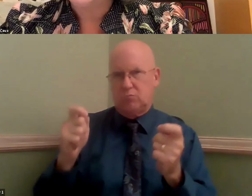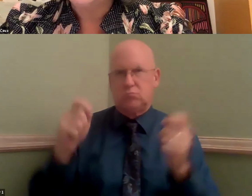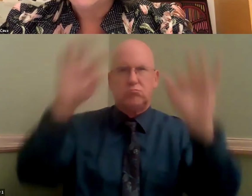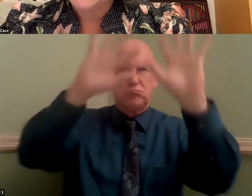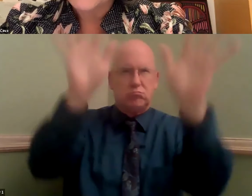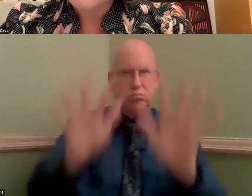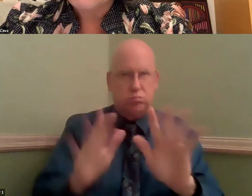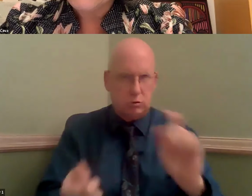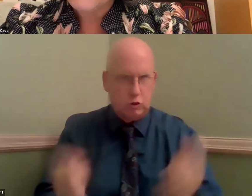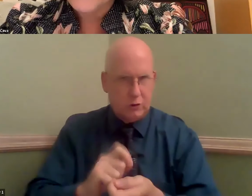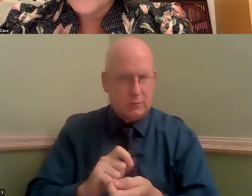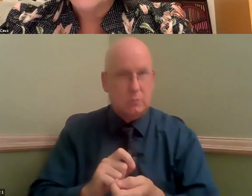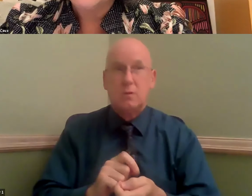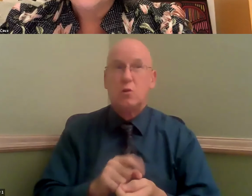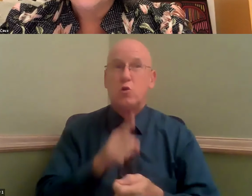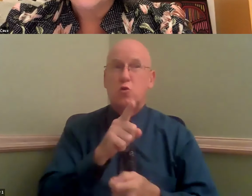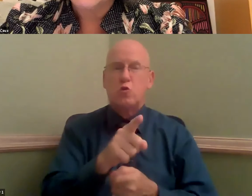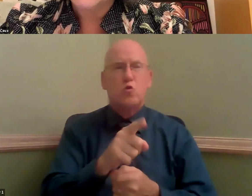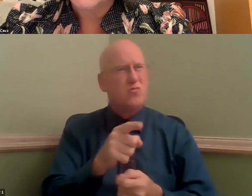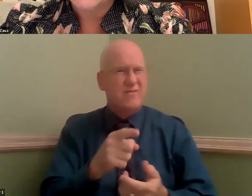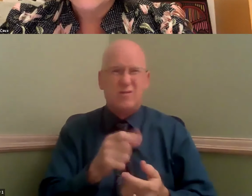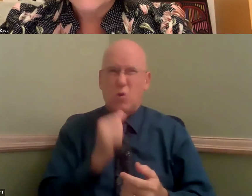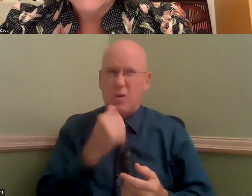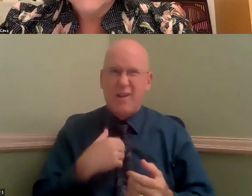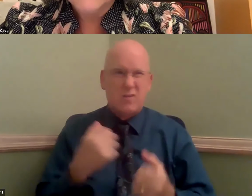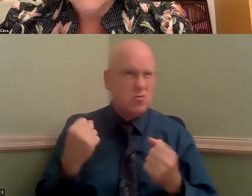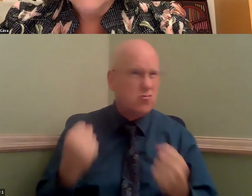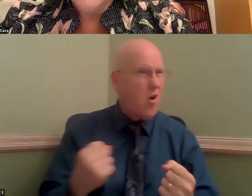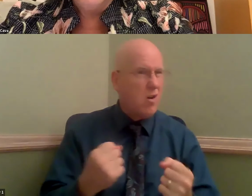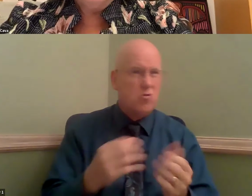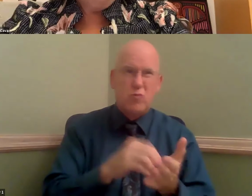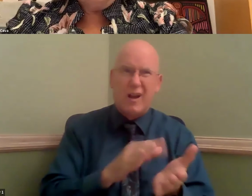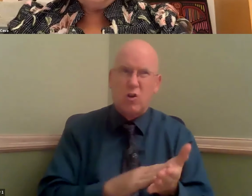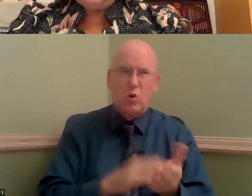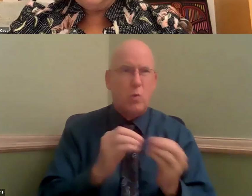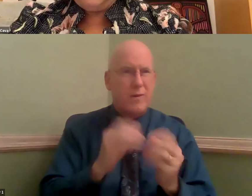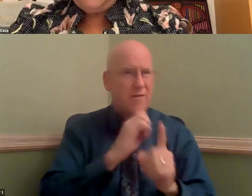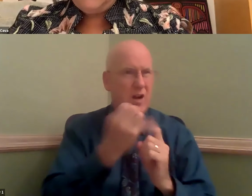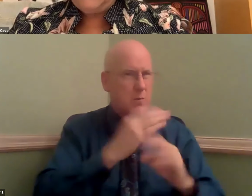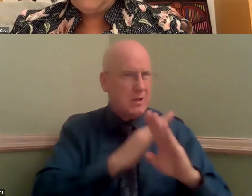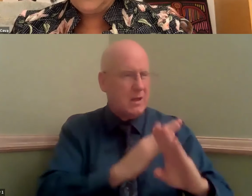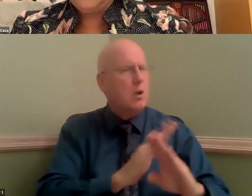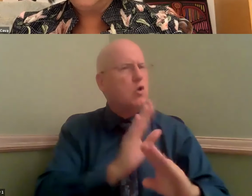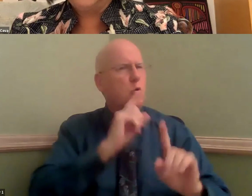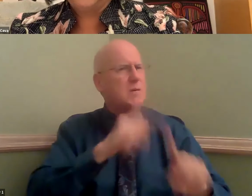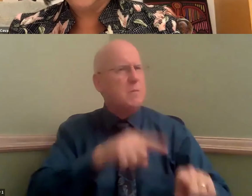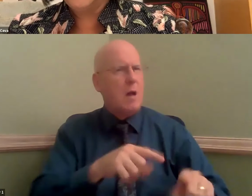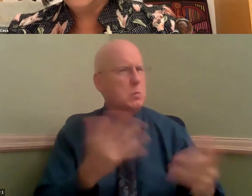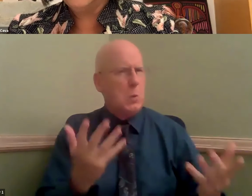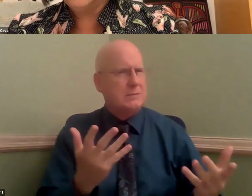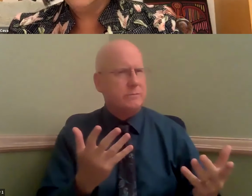a solid record on environmental protection. What is your response to that, to your critics?